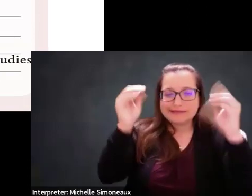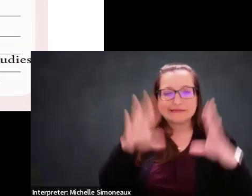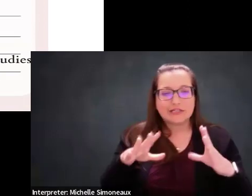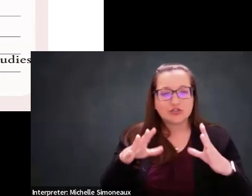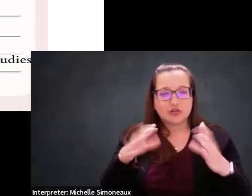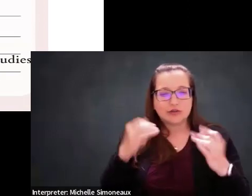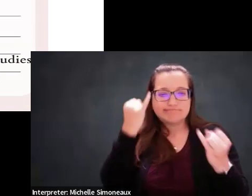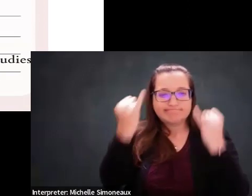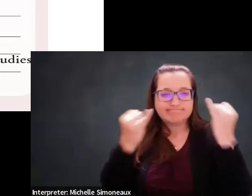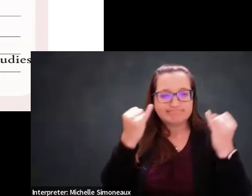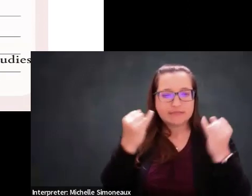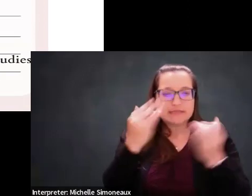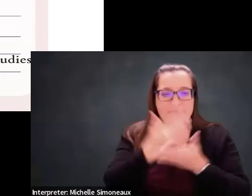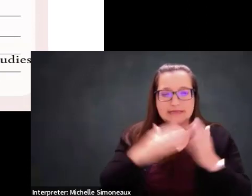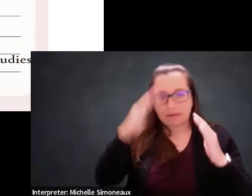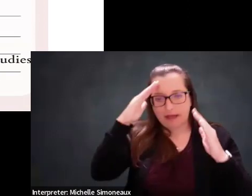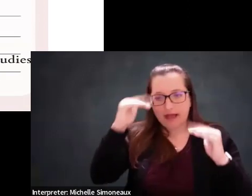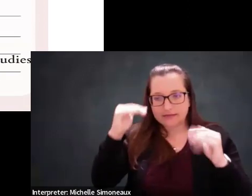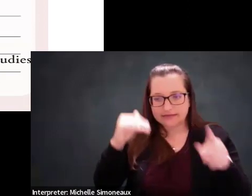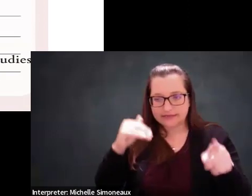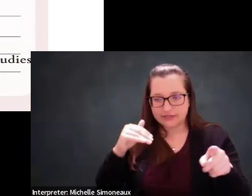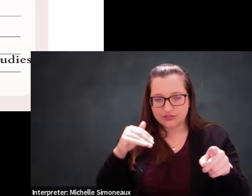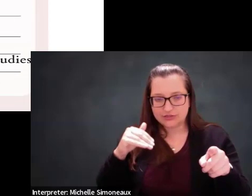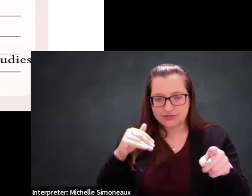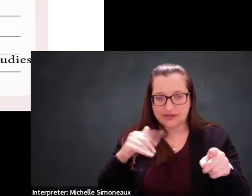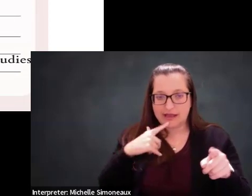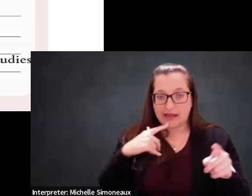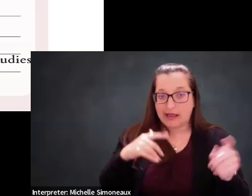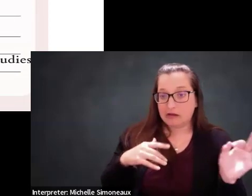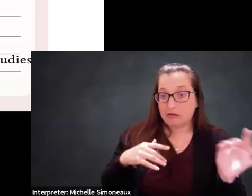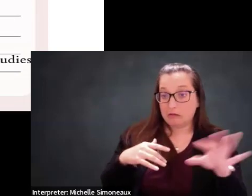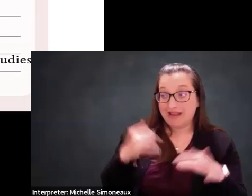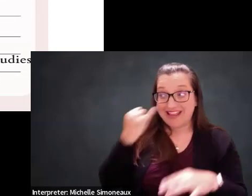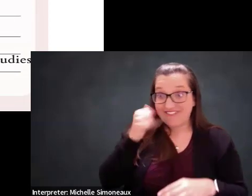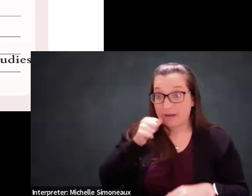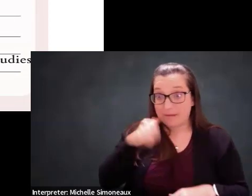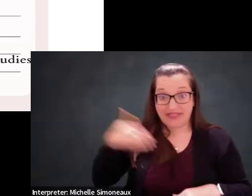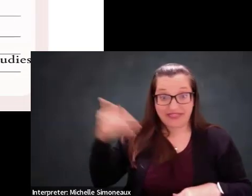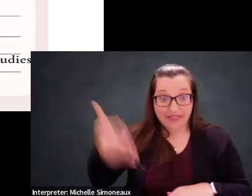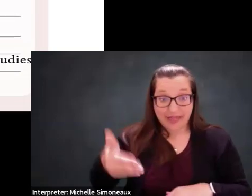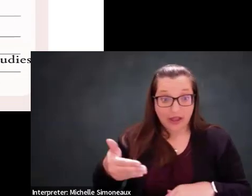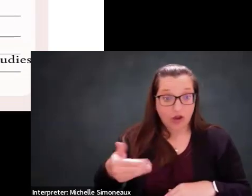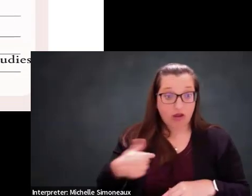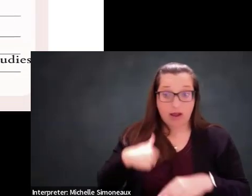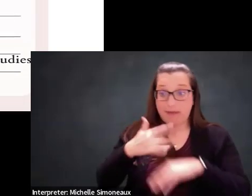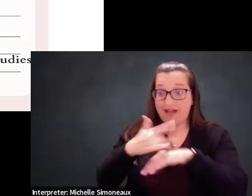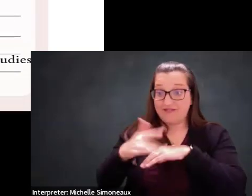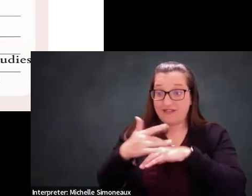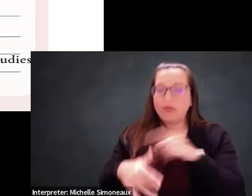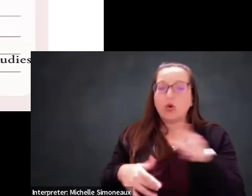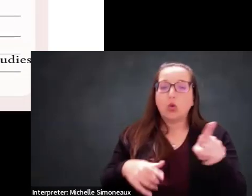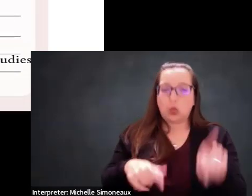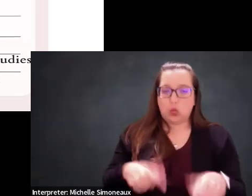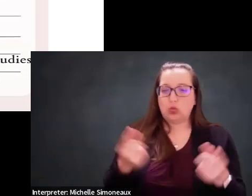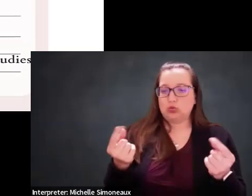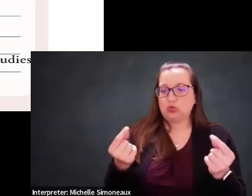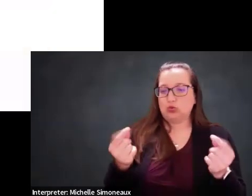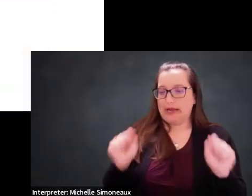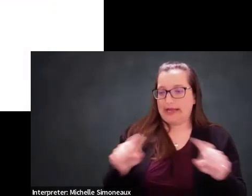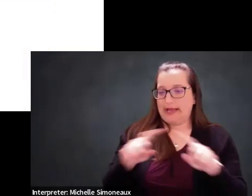be doing. And this is just like helpful hint as to when I'm not in the room or I'm not available. This is what you can do with the device.